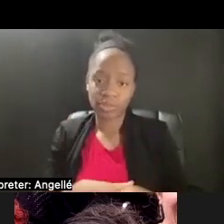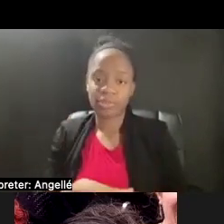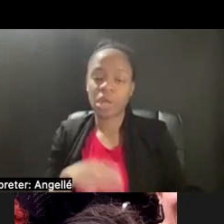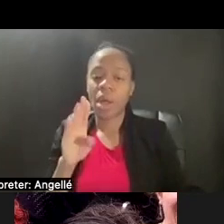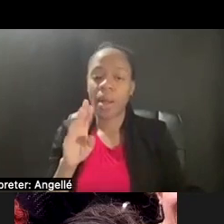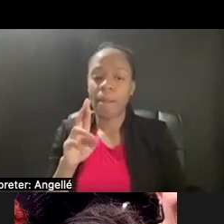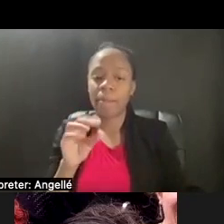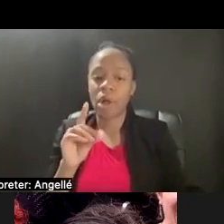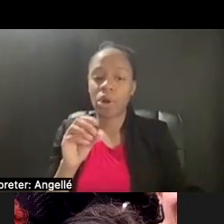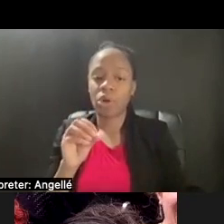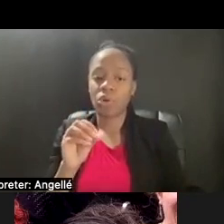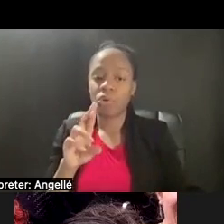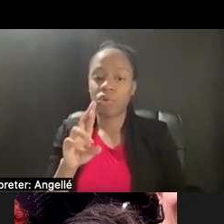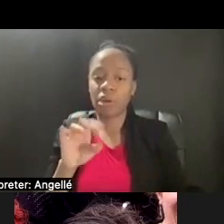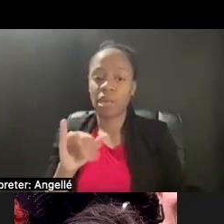please.